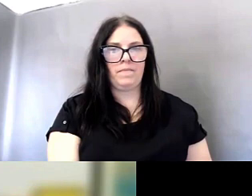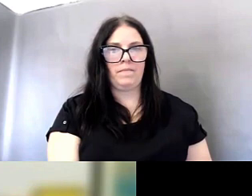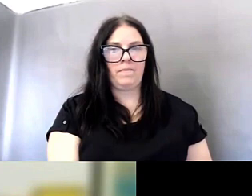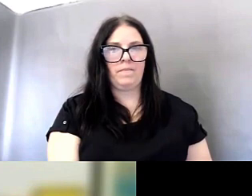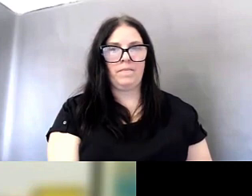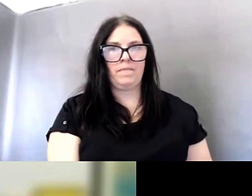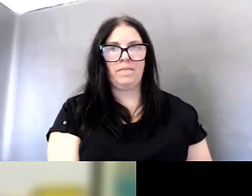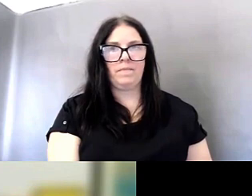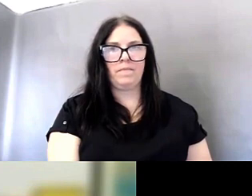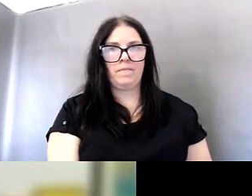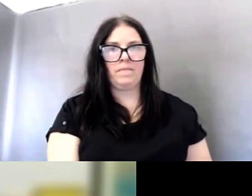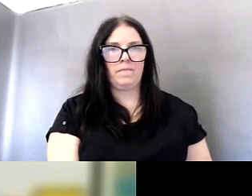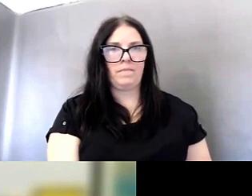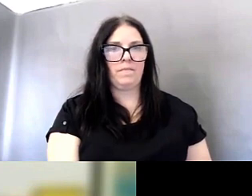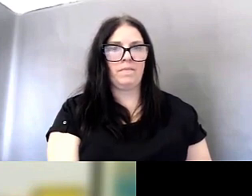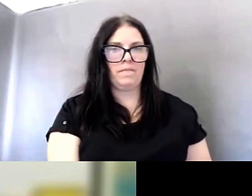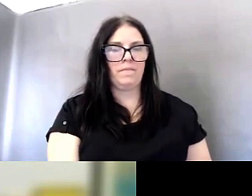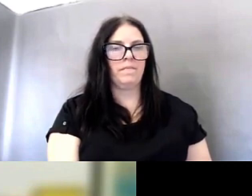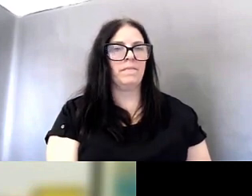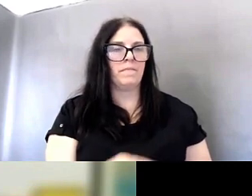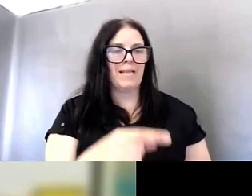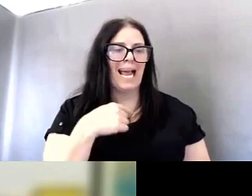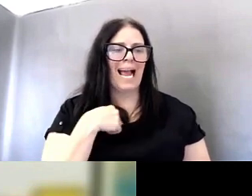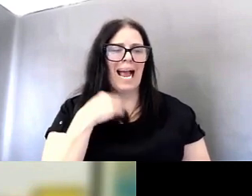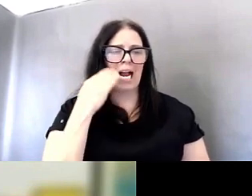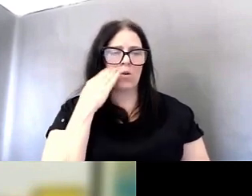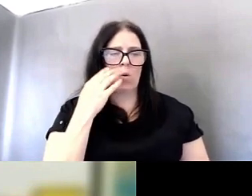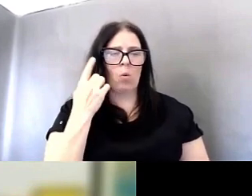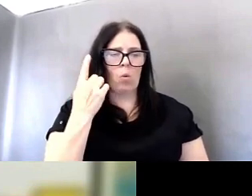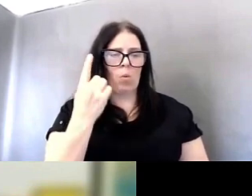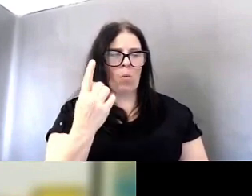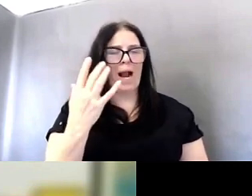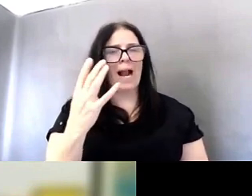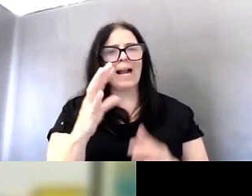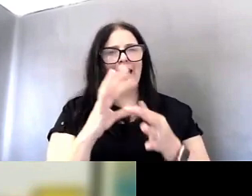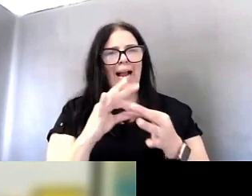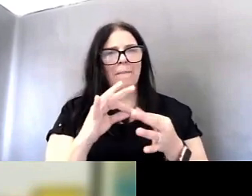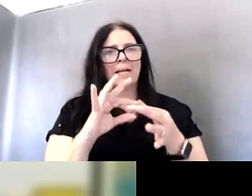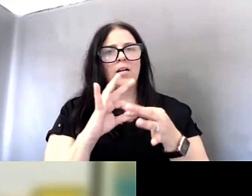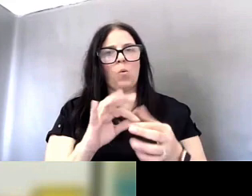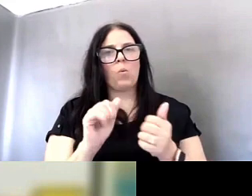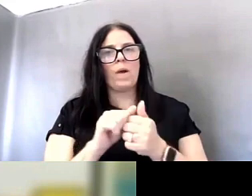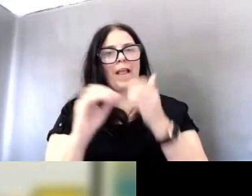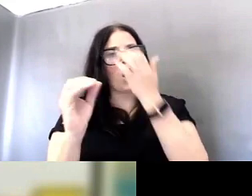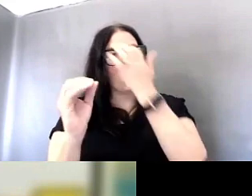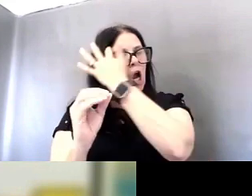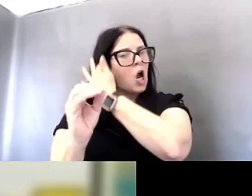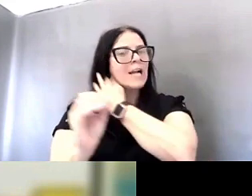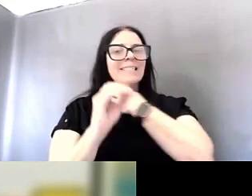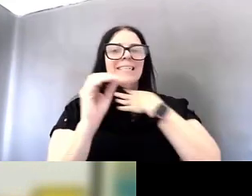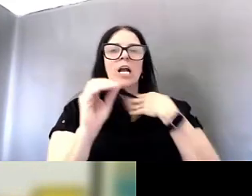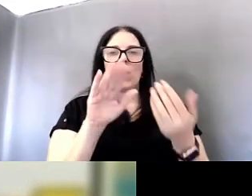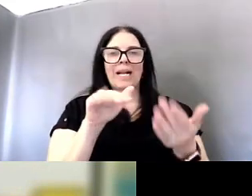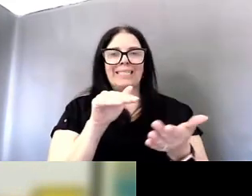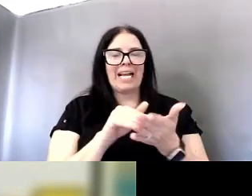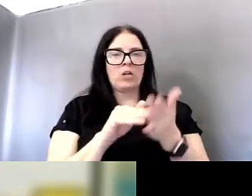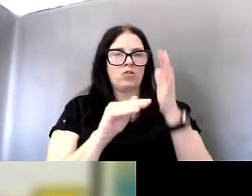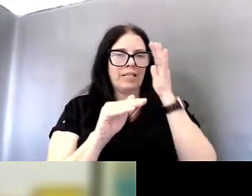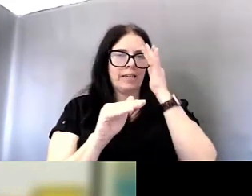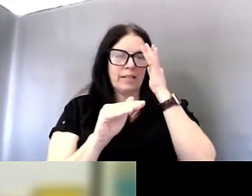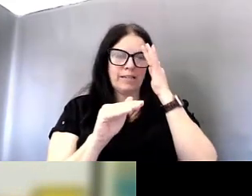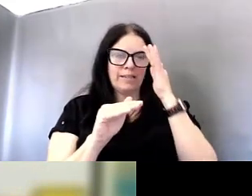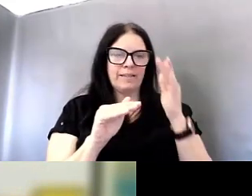Okay. I know there was a comment about Ontario-centric stuff, not to be the center